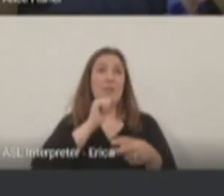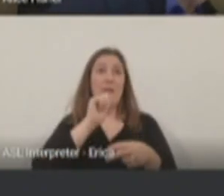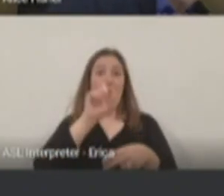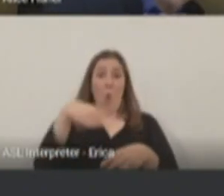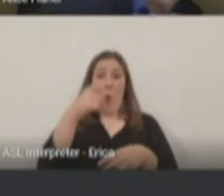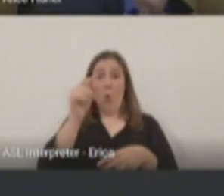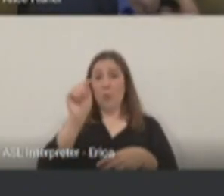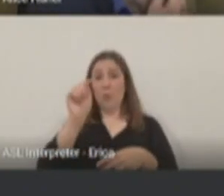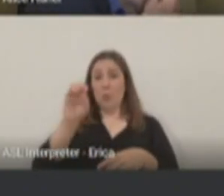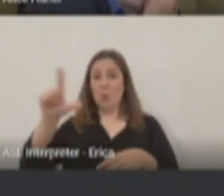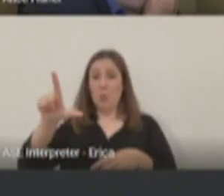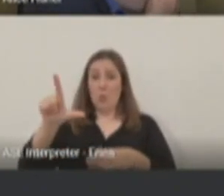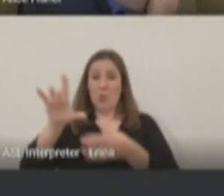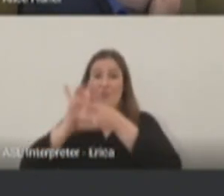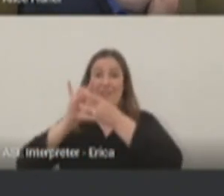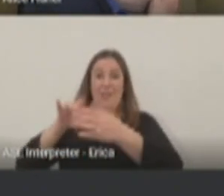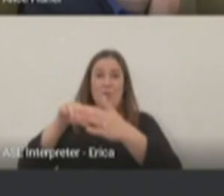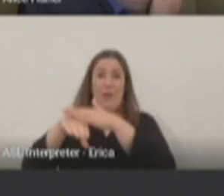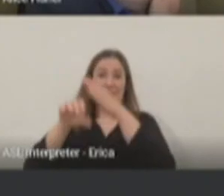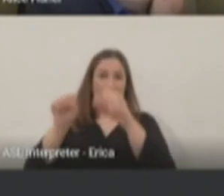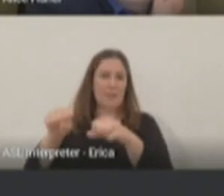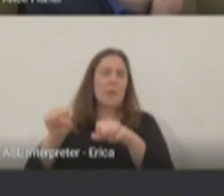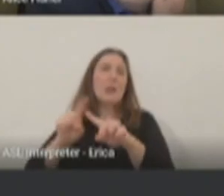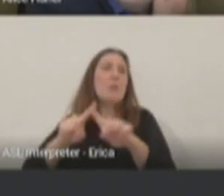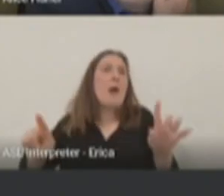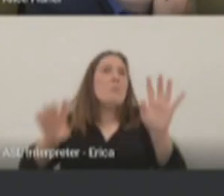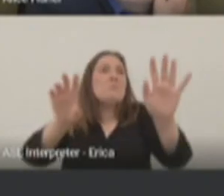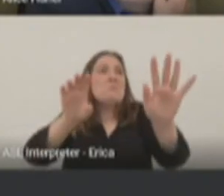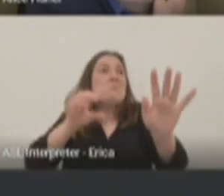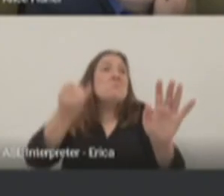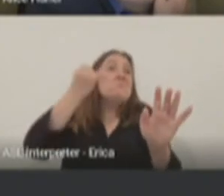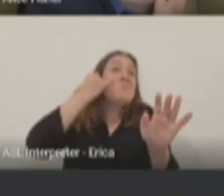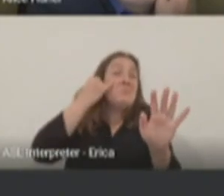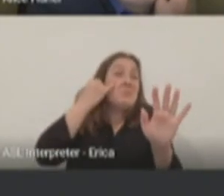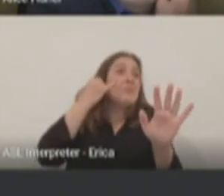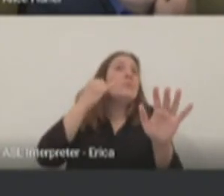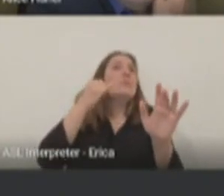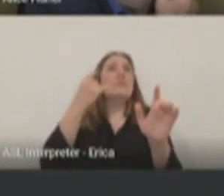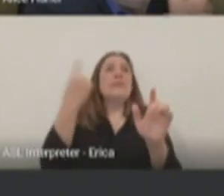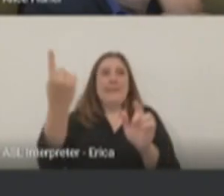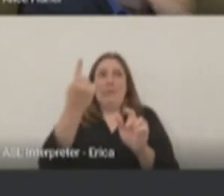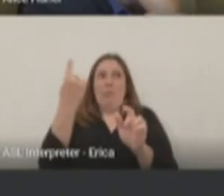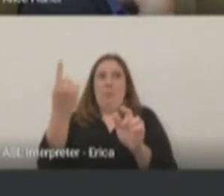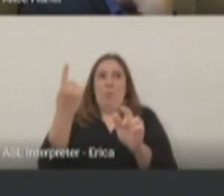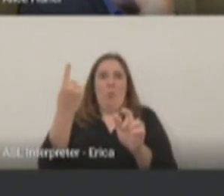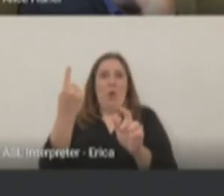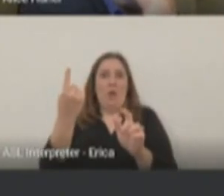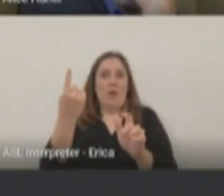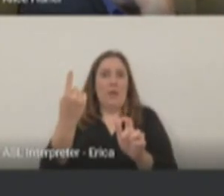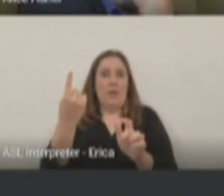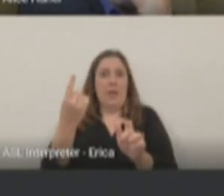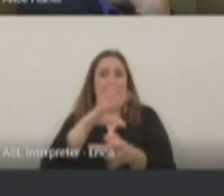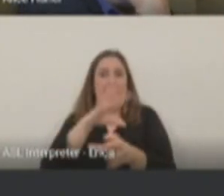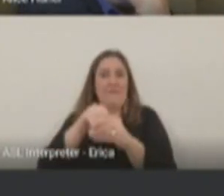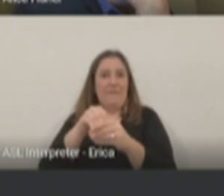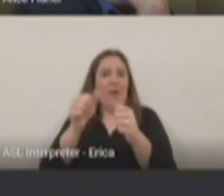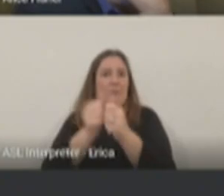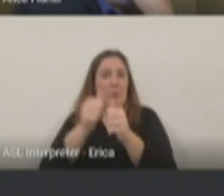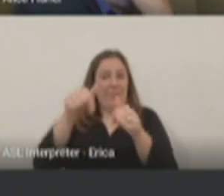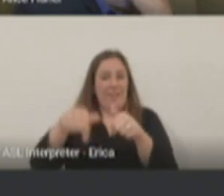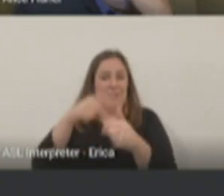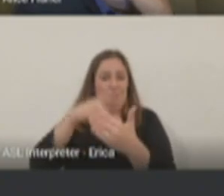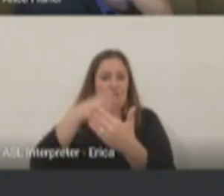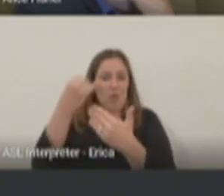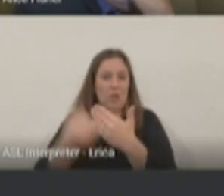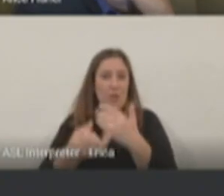for accessibility, but hypothetically, someone doing such a project could go through and